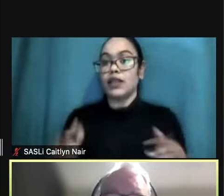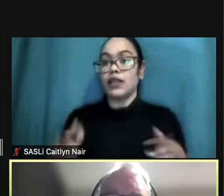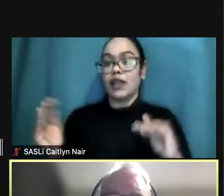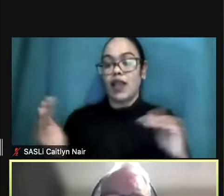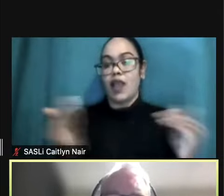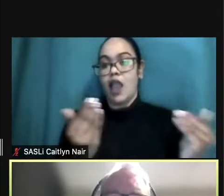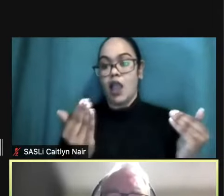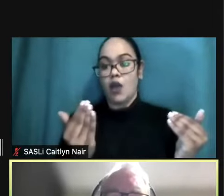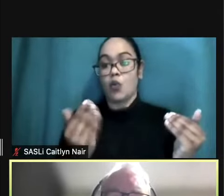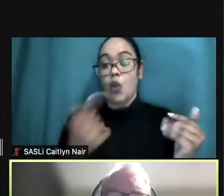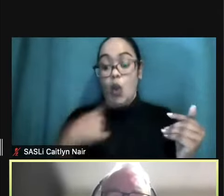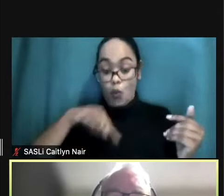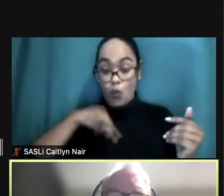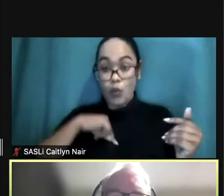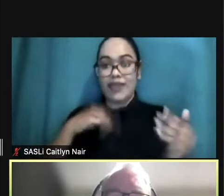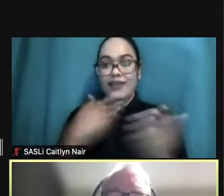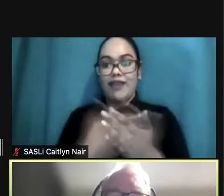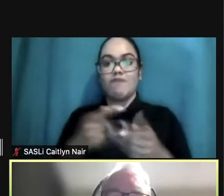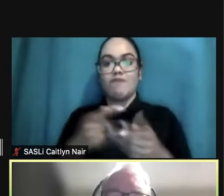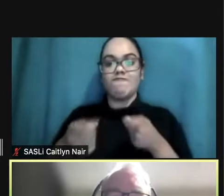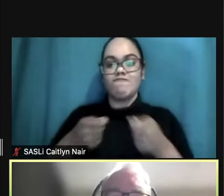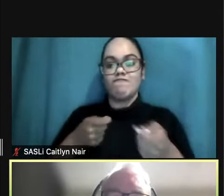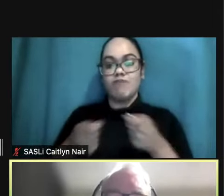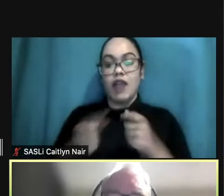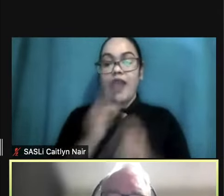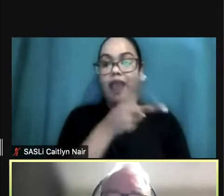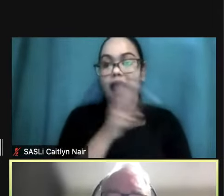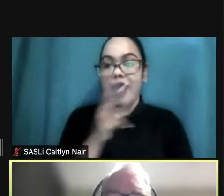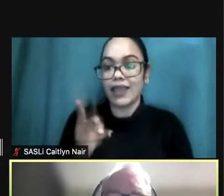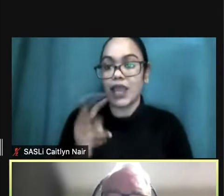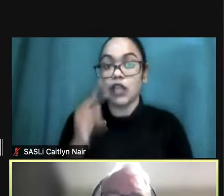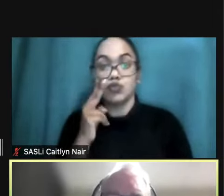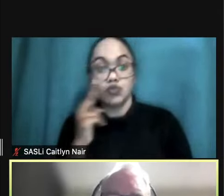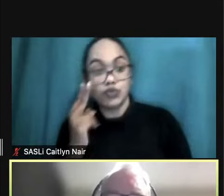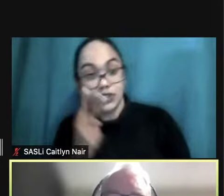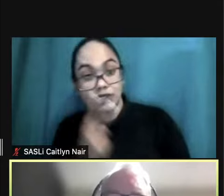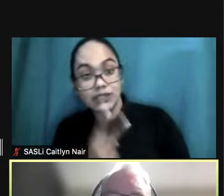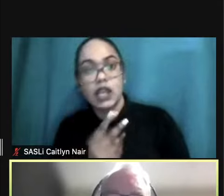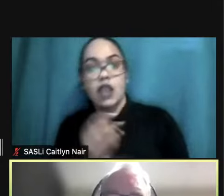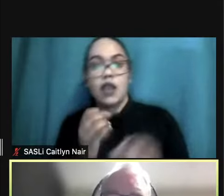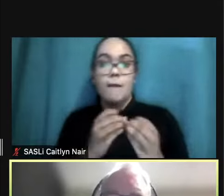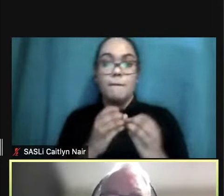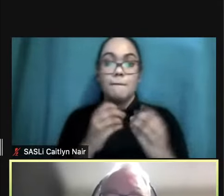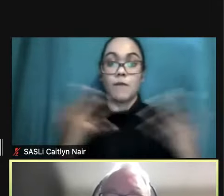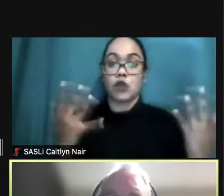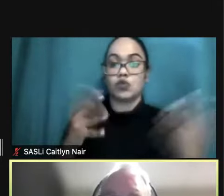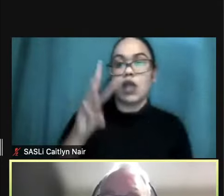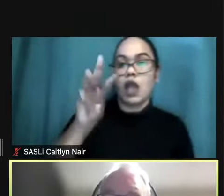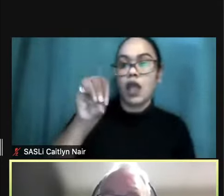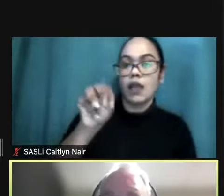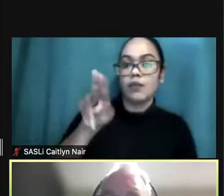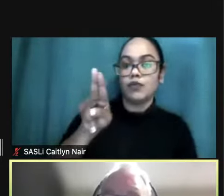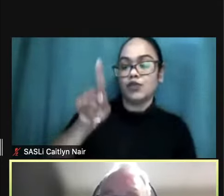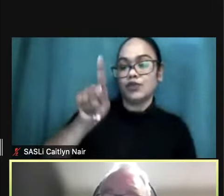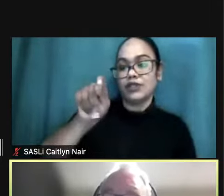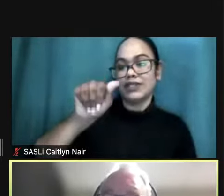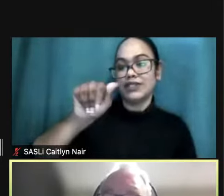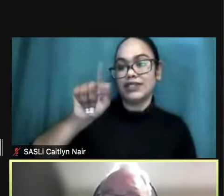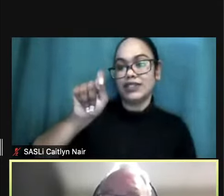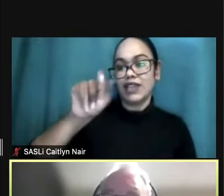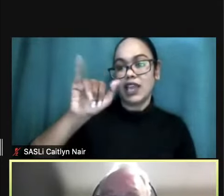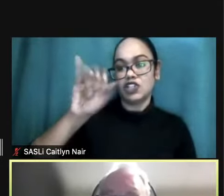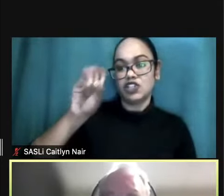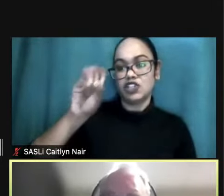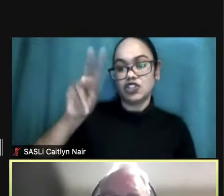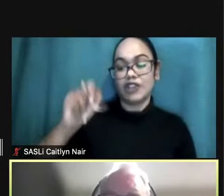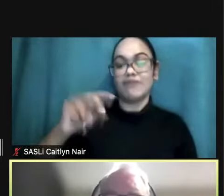the virus. And here again, we see a lot of mutations in the spike protein that might affect how